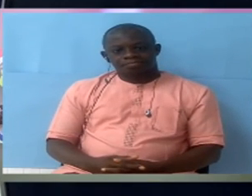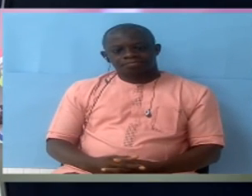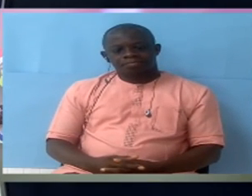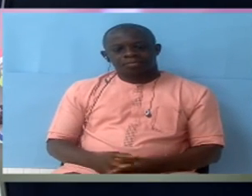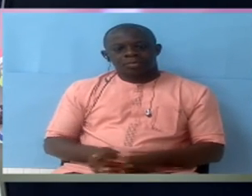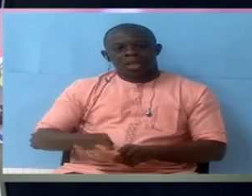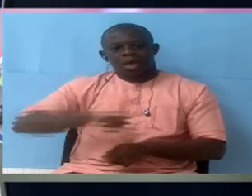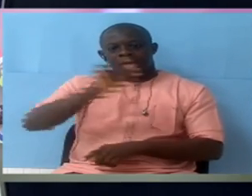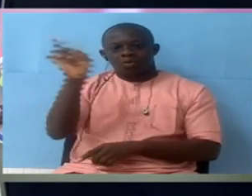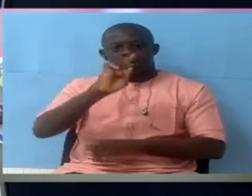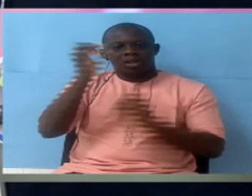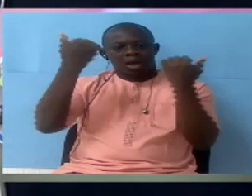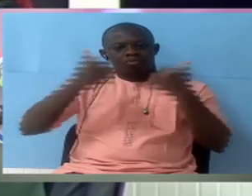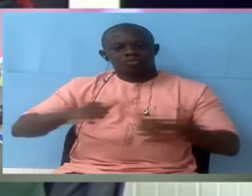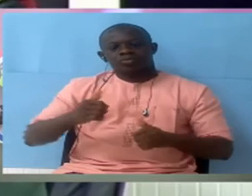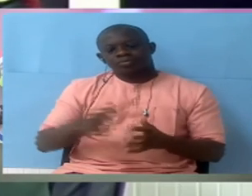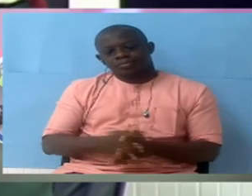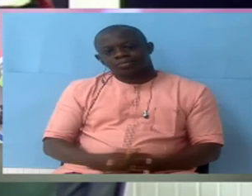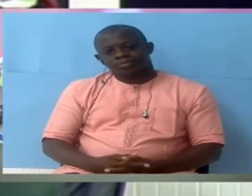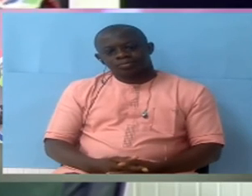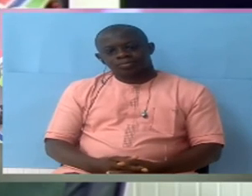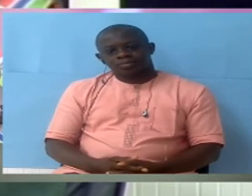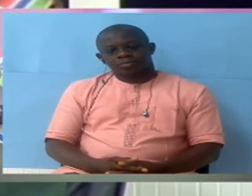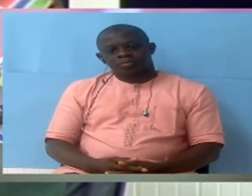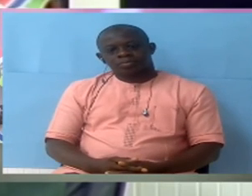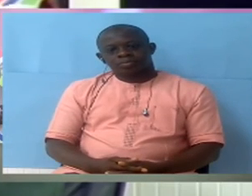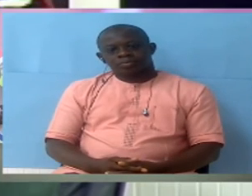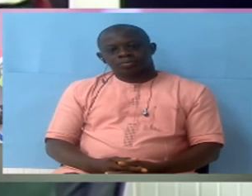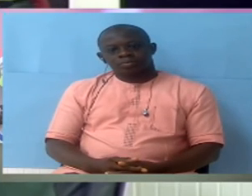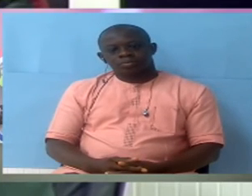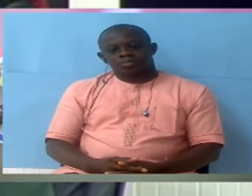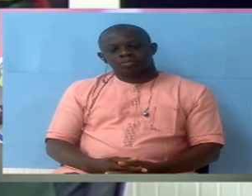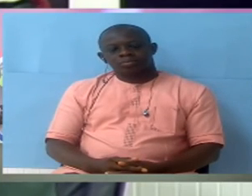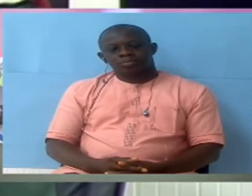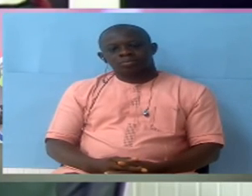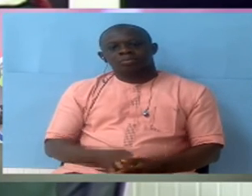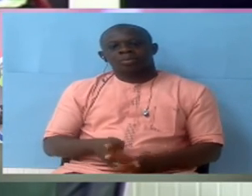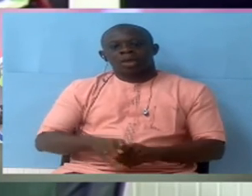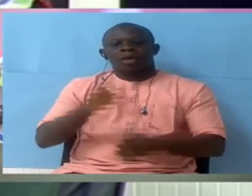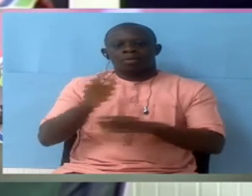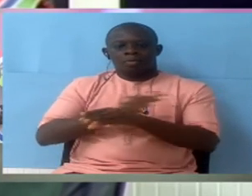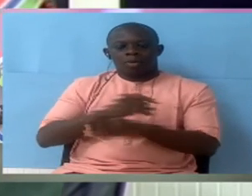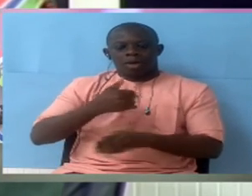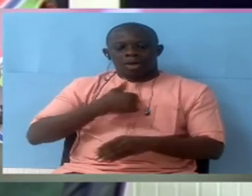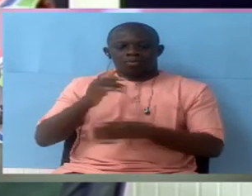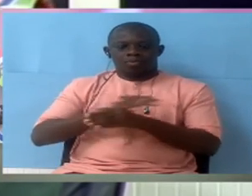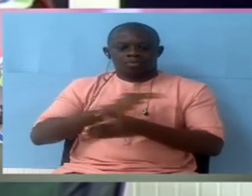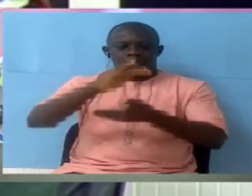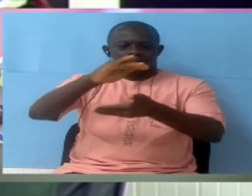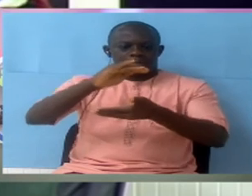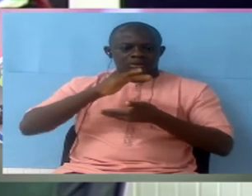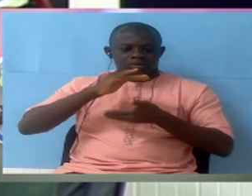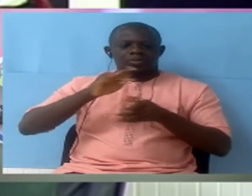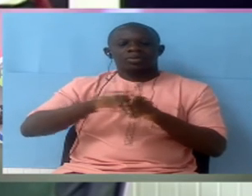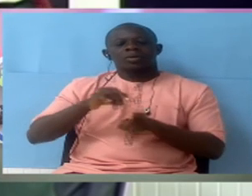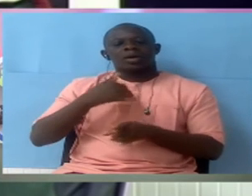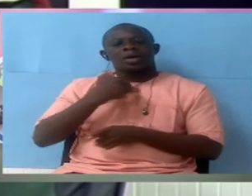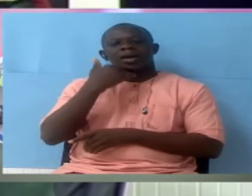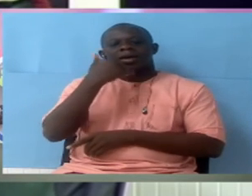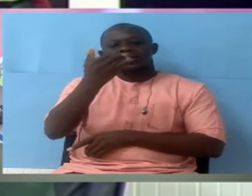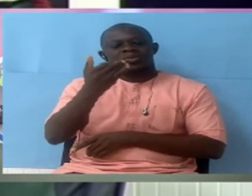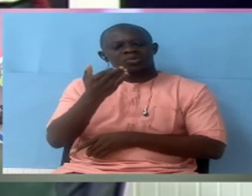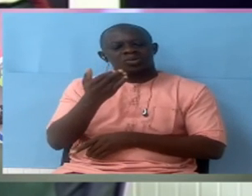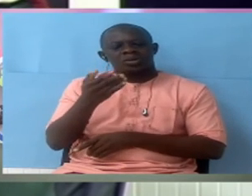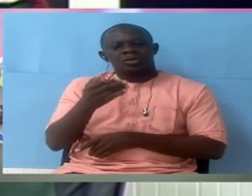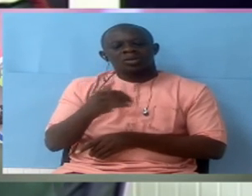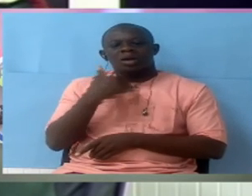Then what happened? Ganaw lolu lu xew. Then I was received. I asked him why. He said he